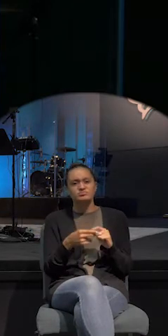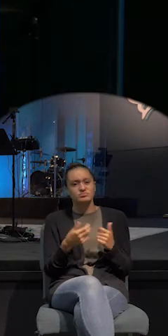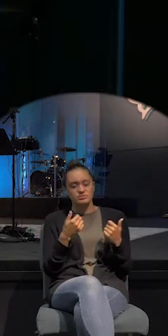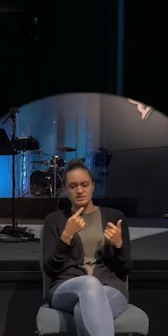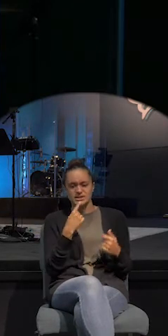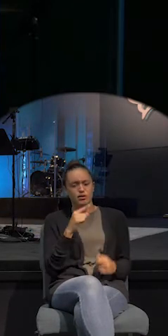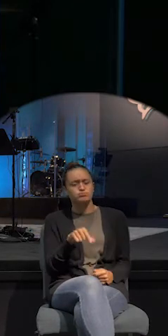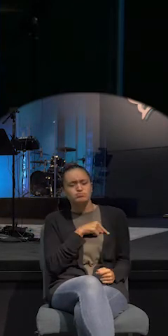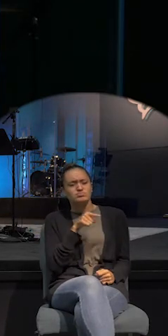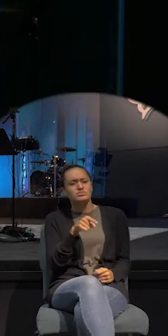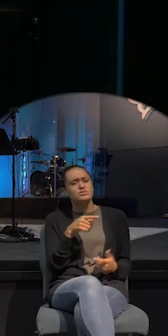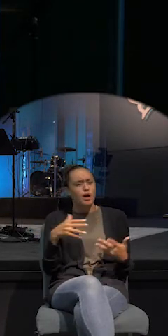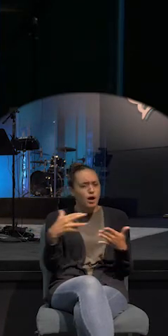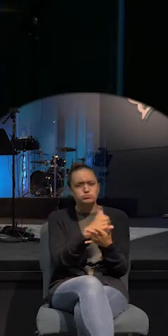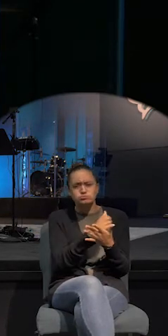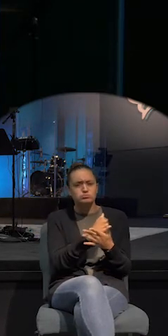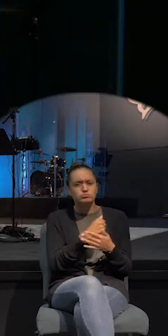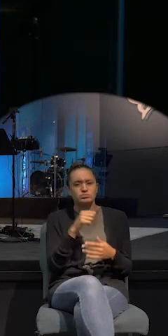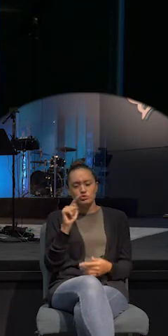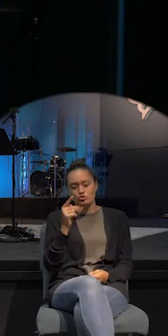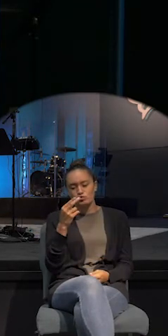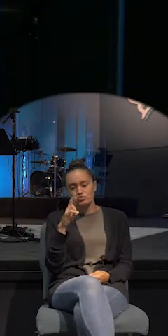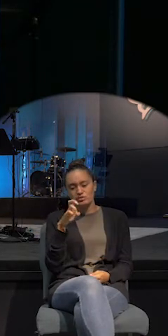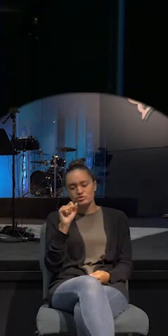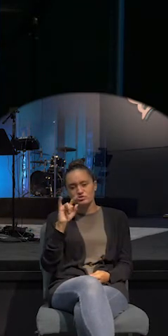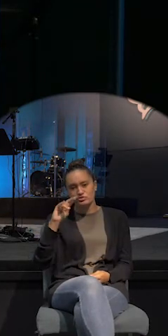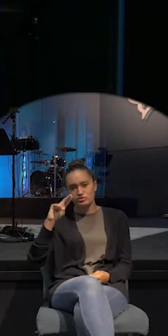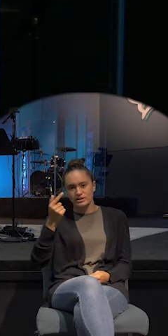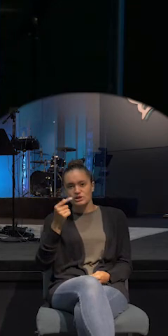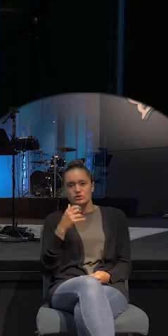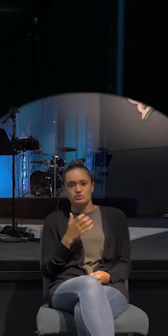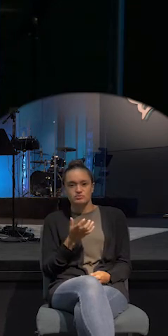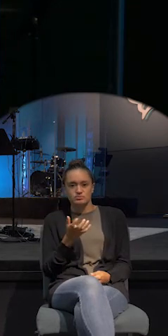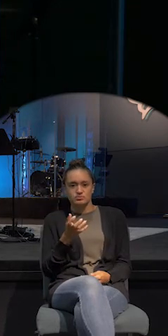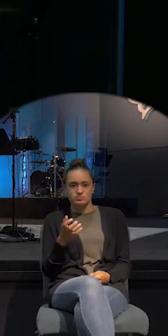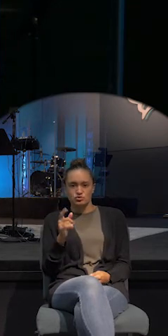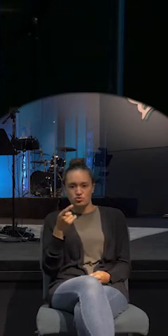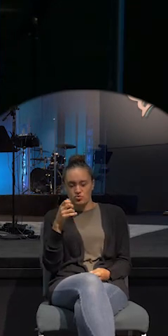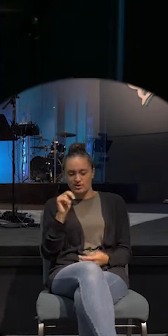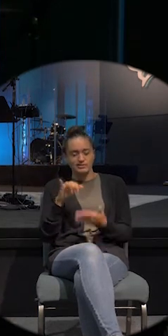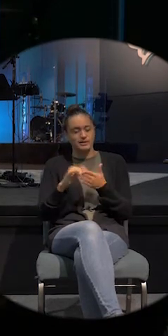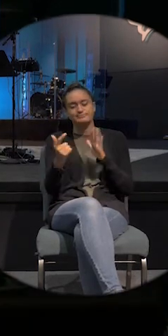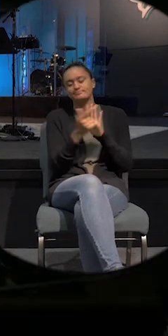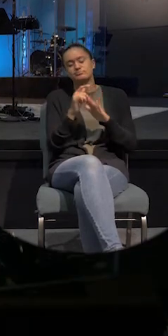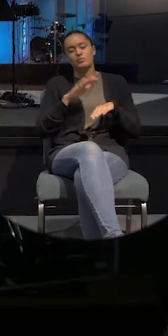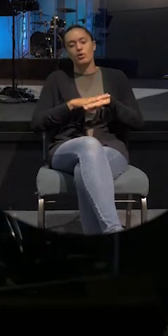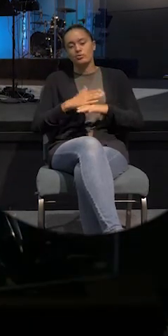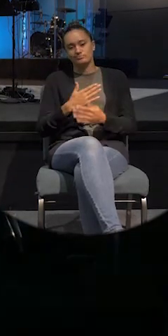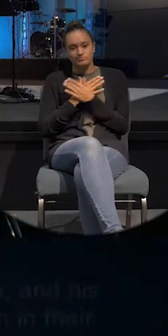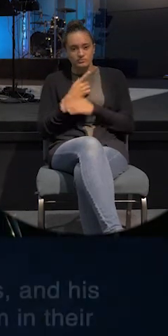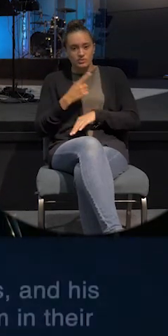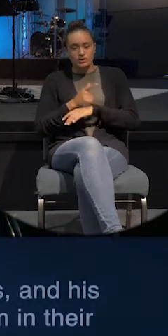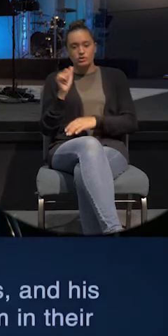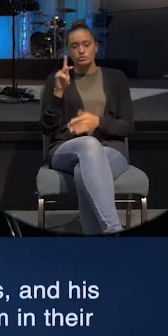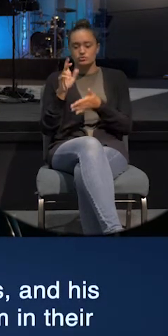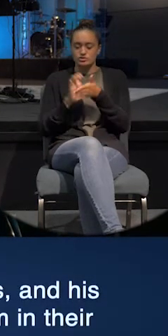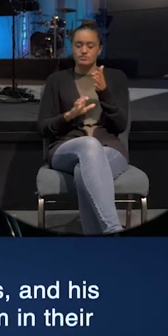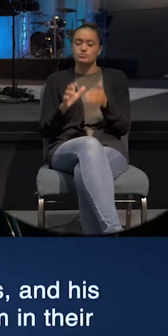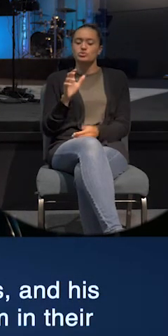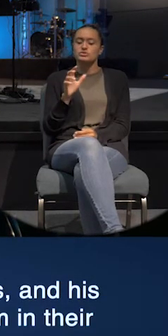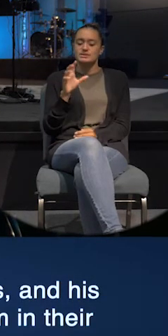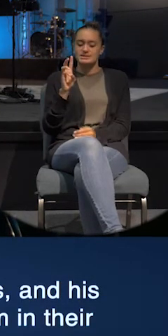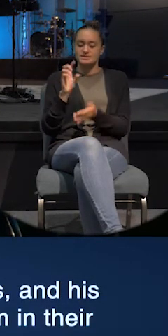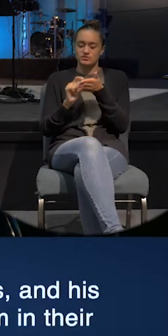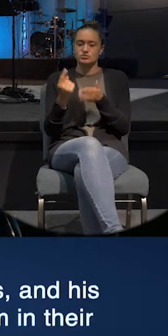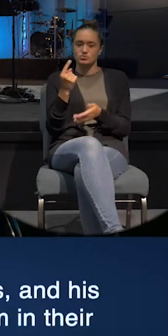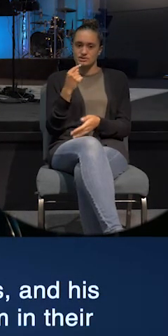disciples of threshing grain. Threshing grain is unlawful on Shabbat. In Luke chapter 6, verse 1, it says, "One Sabbath, Jesus